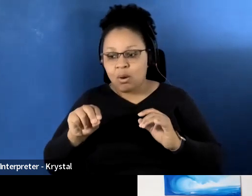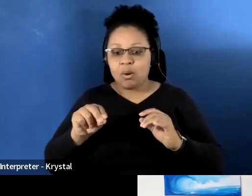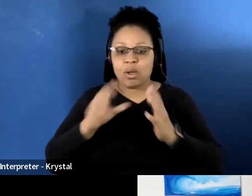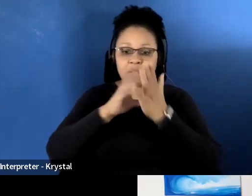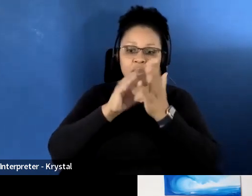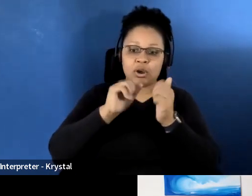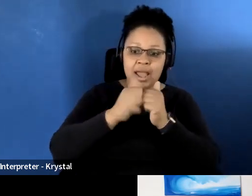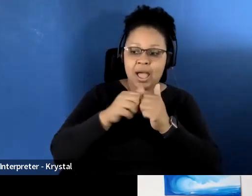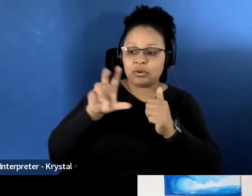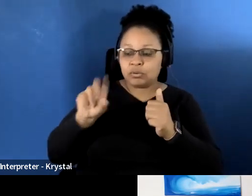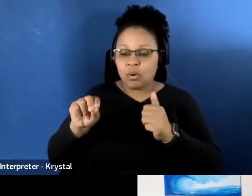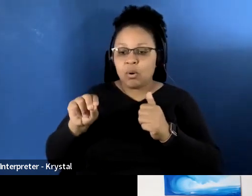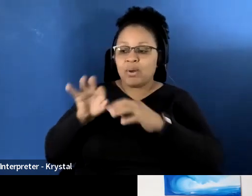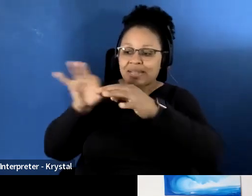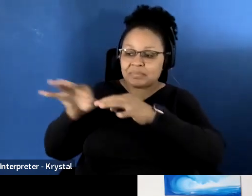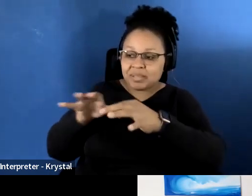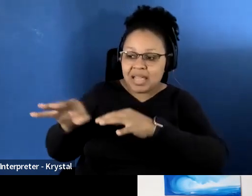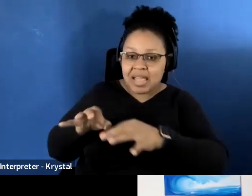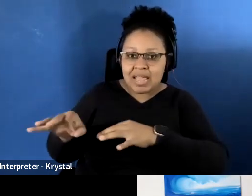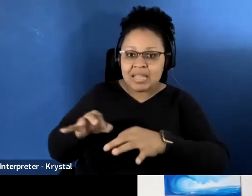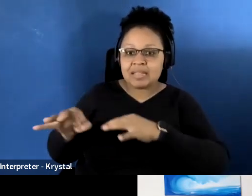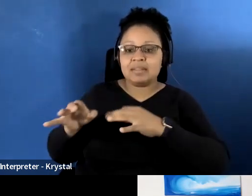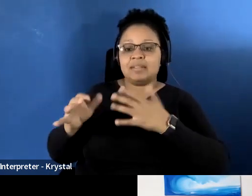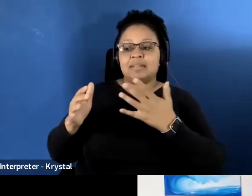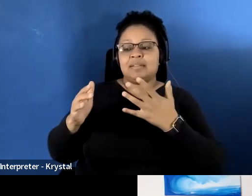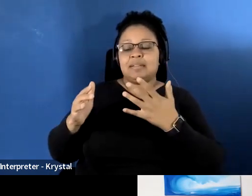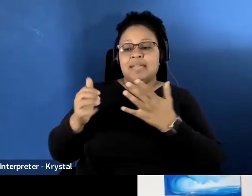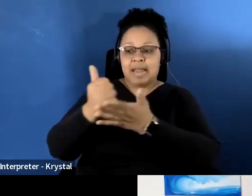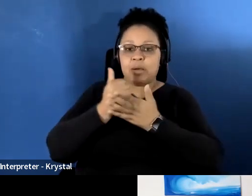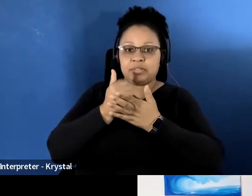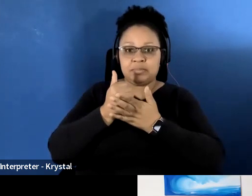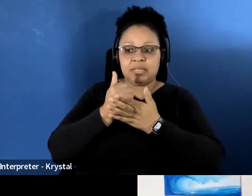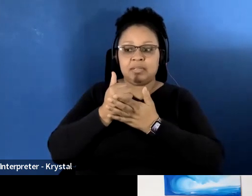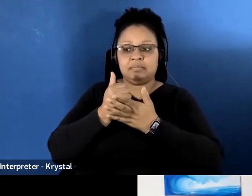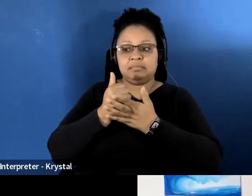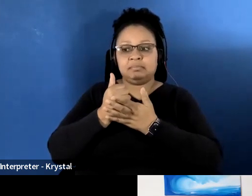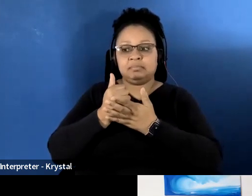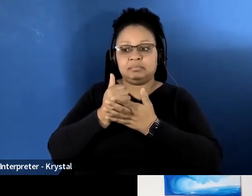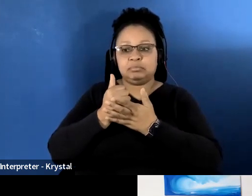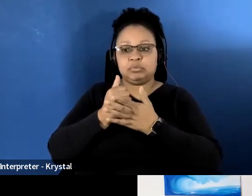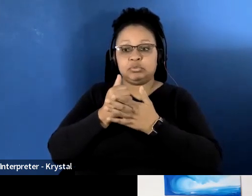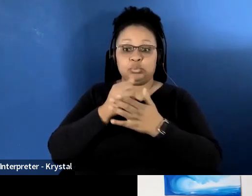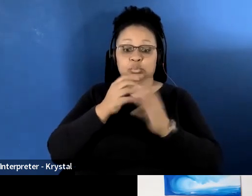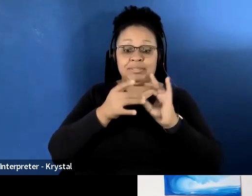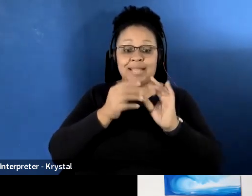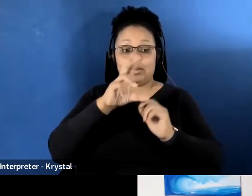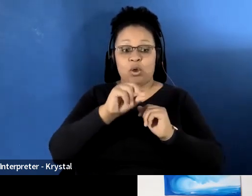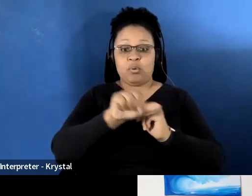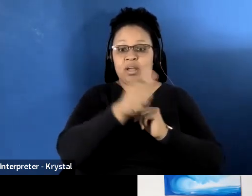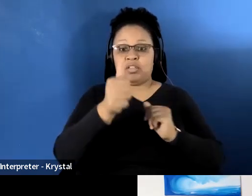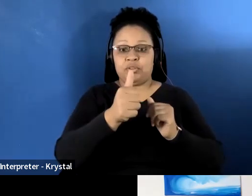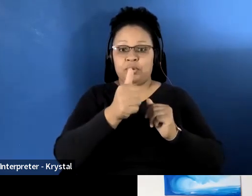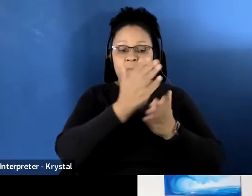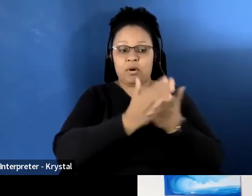make them understand. So I think I'm on the road to being able to do this in other parts of my life too, because